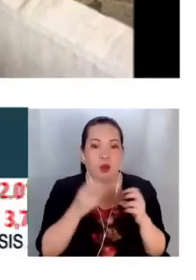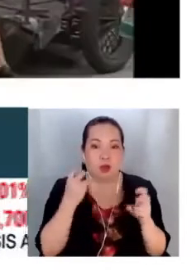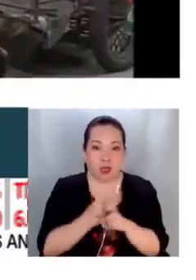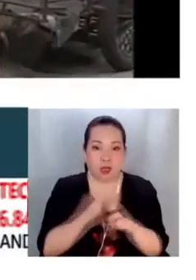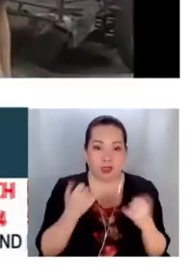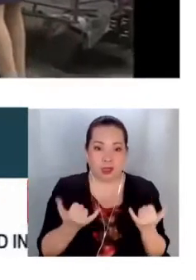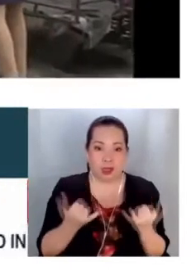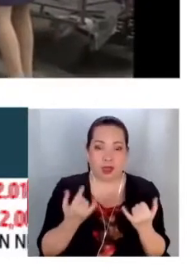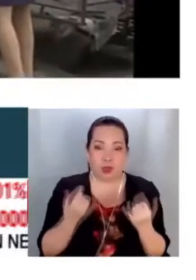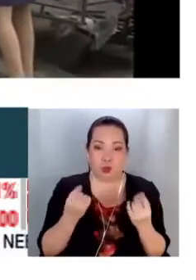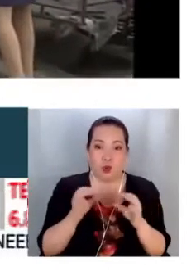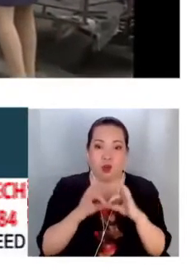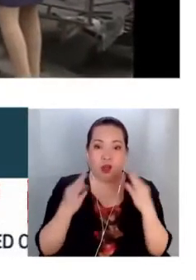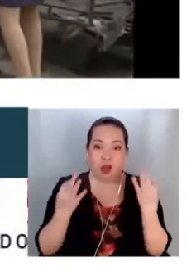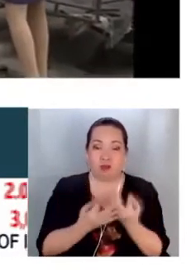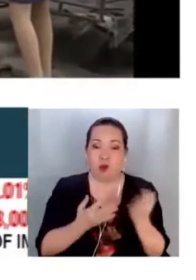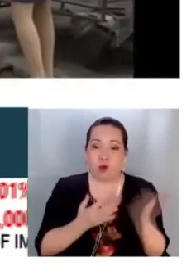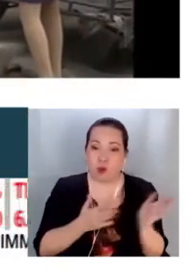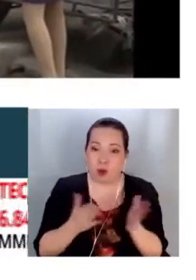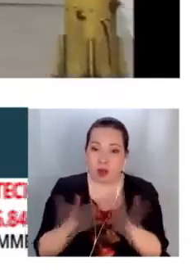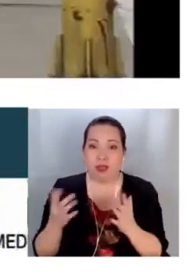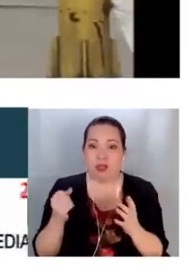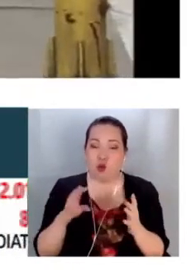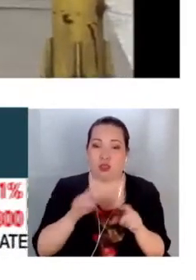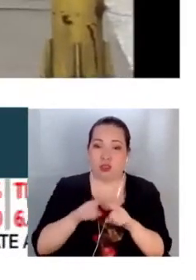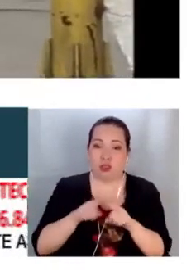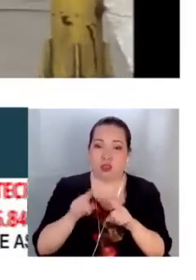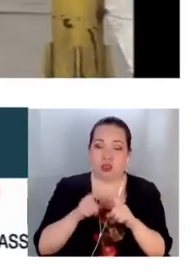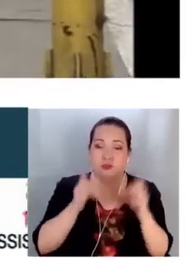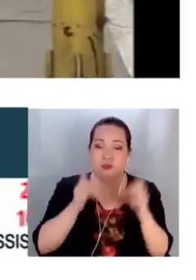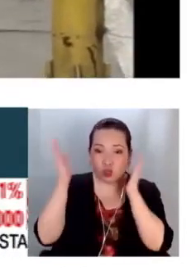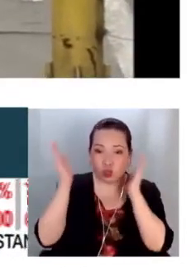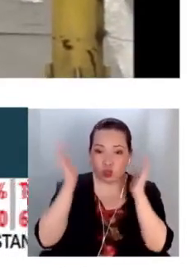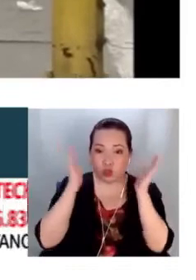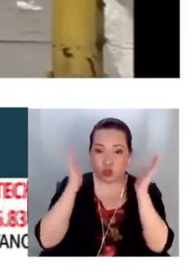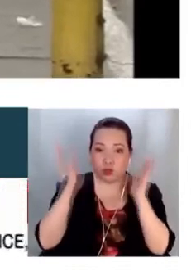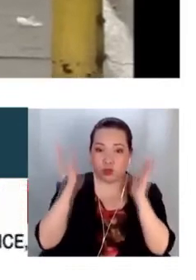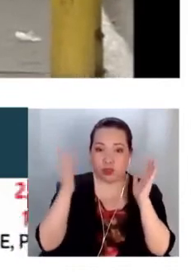family planning, reproductive health services in areas where you have